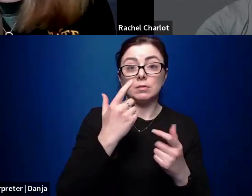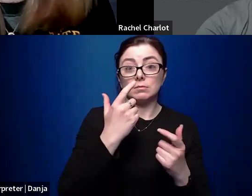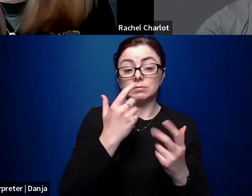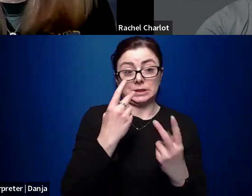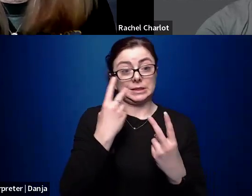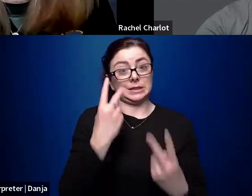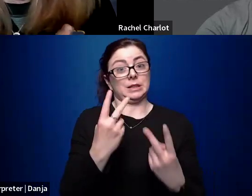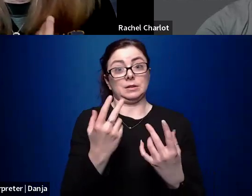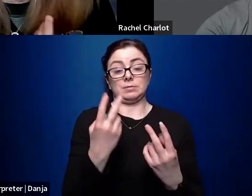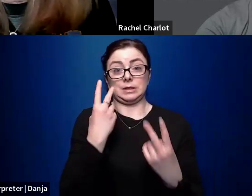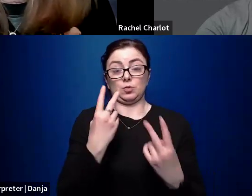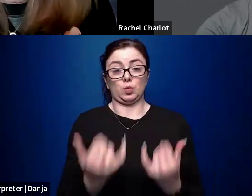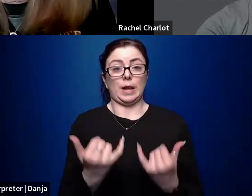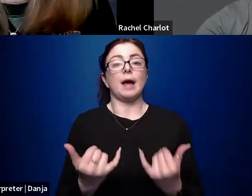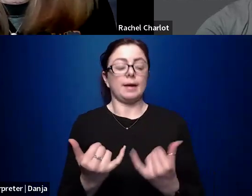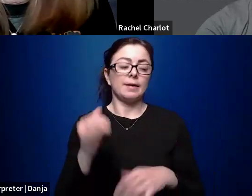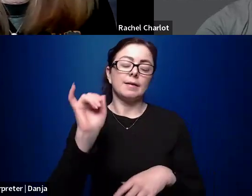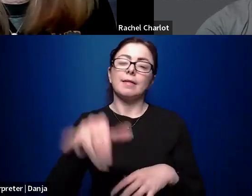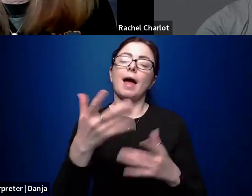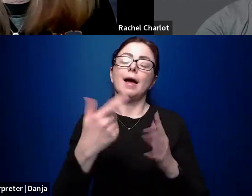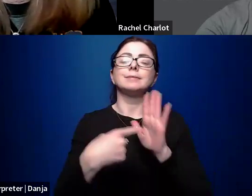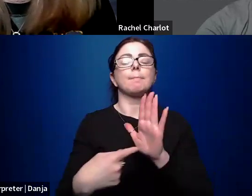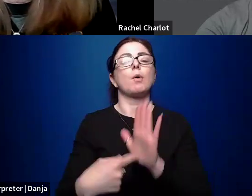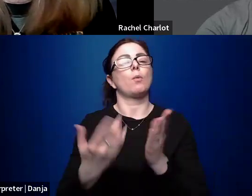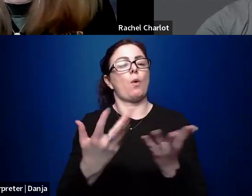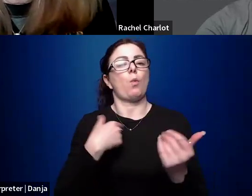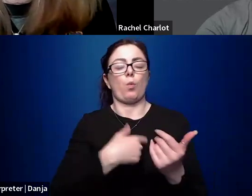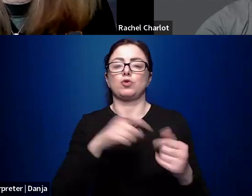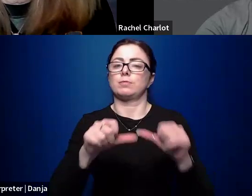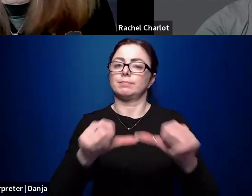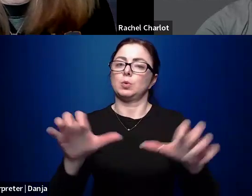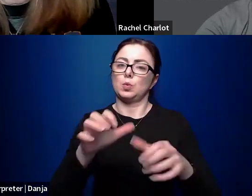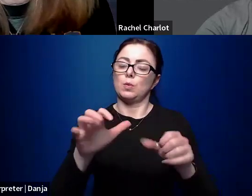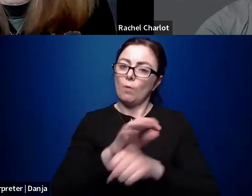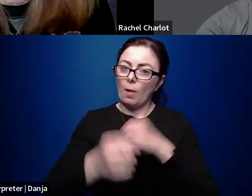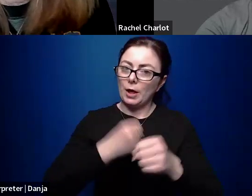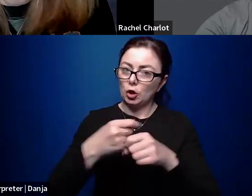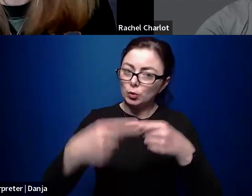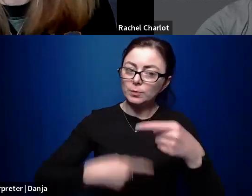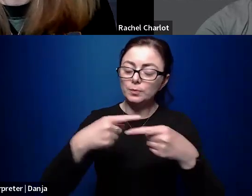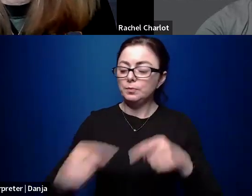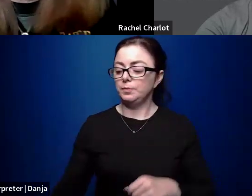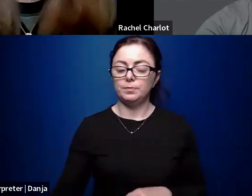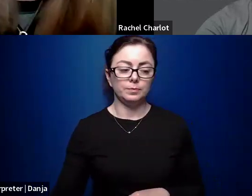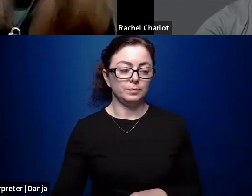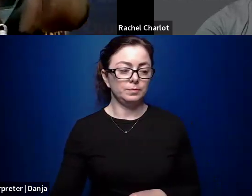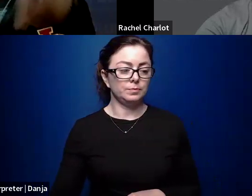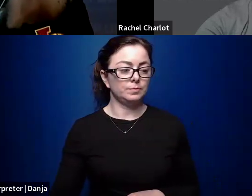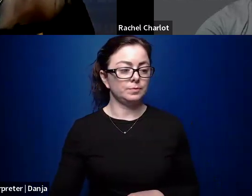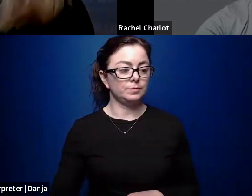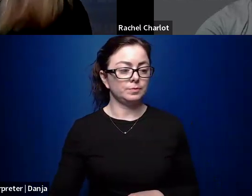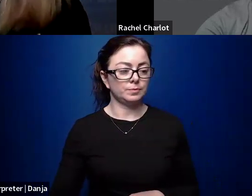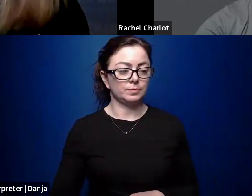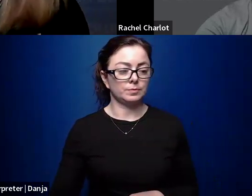long. The DD Council is really proud to partner with the Digital Storytelling Project that's through the Child